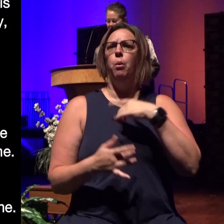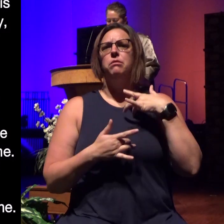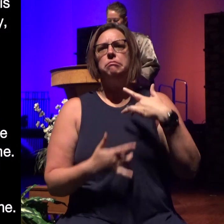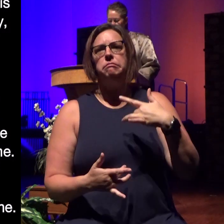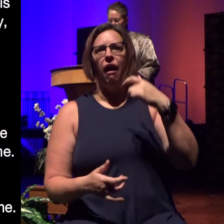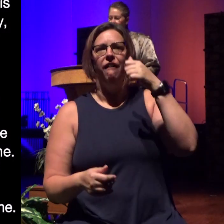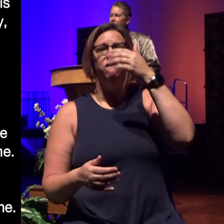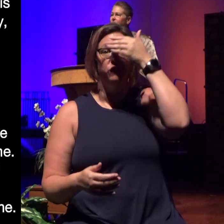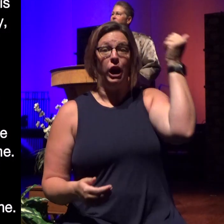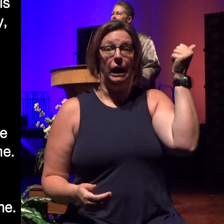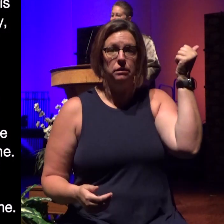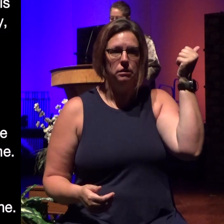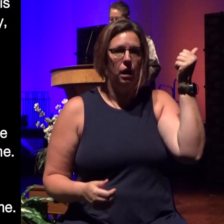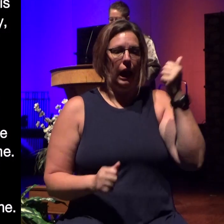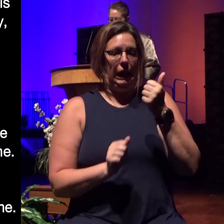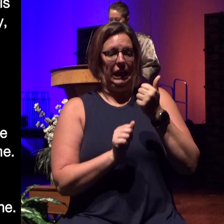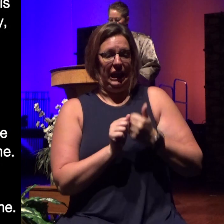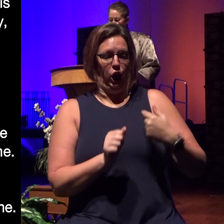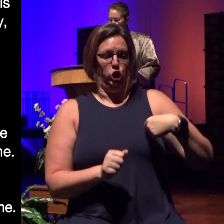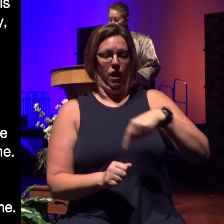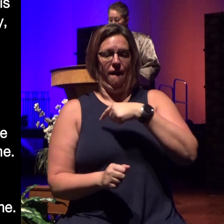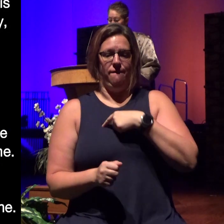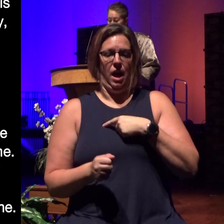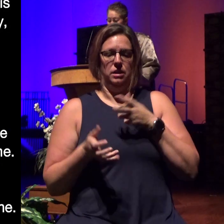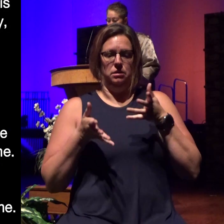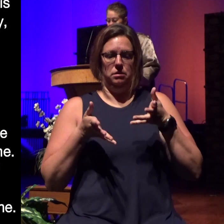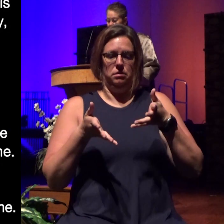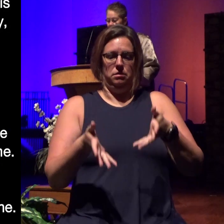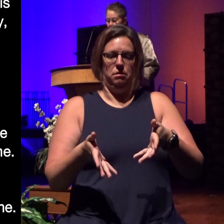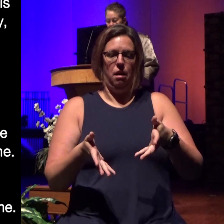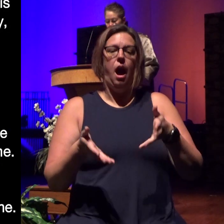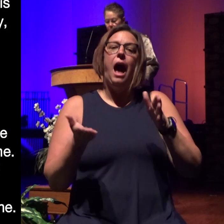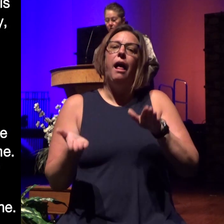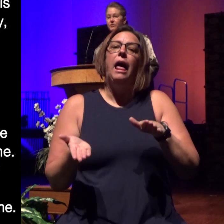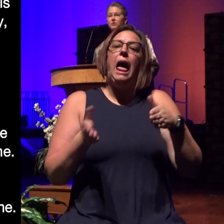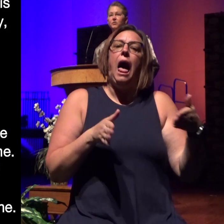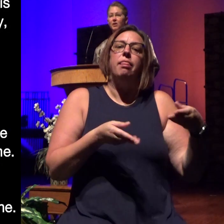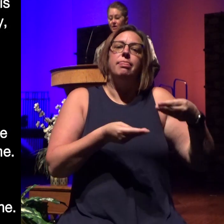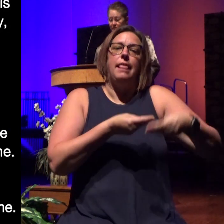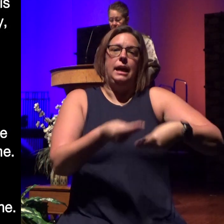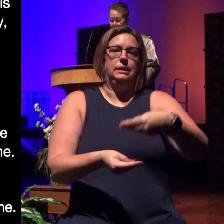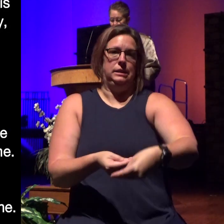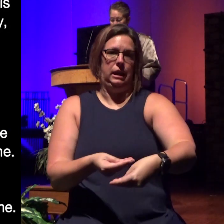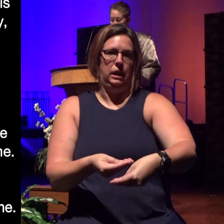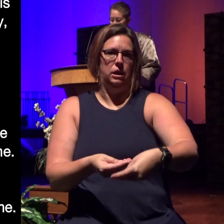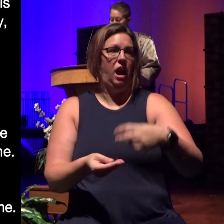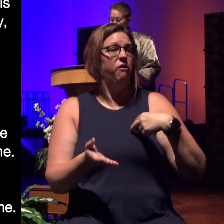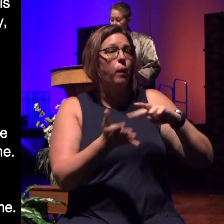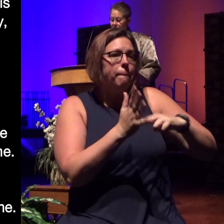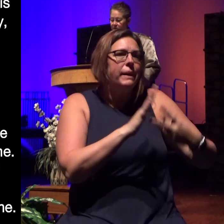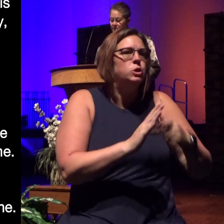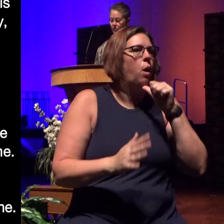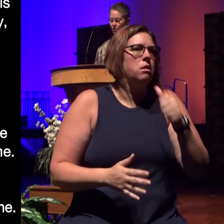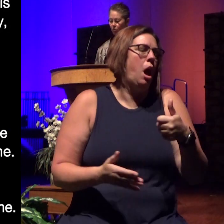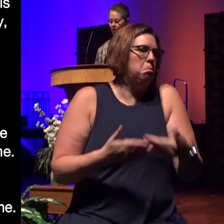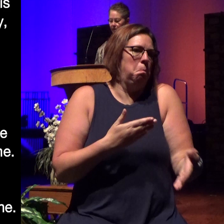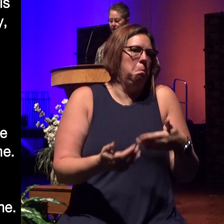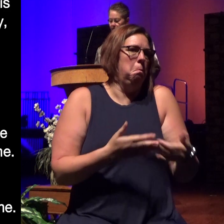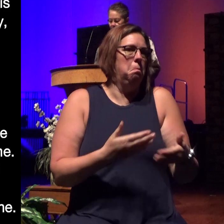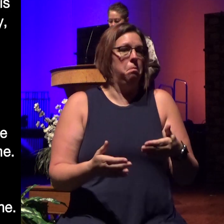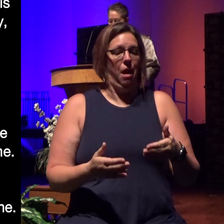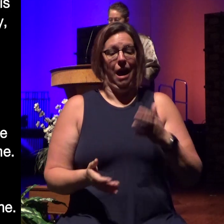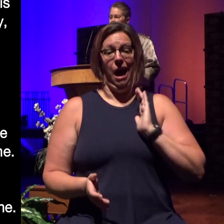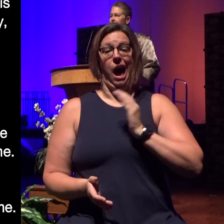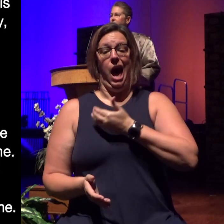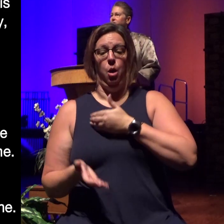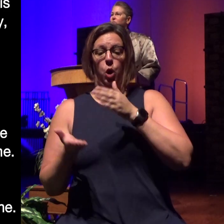that each of us leaves a legacy, whether we mean to, whether we want to or not. Our legacies are the quality